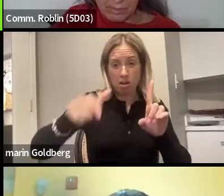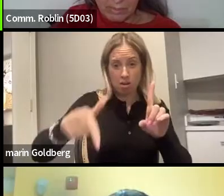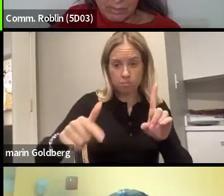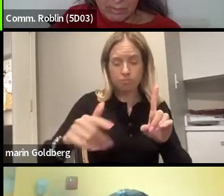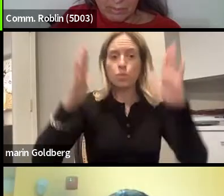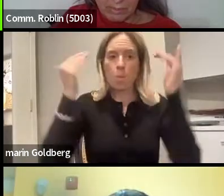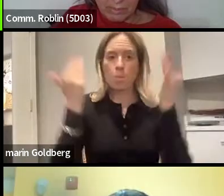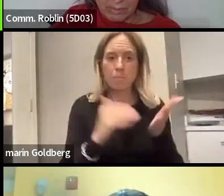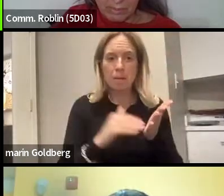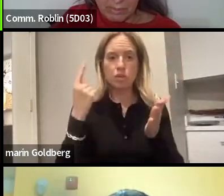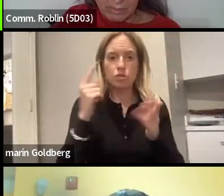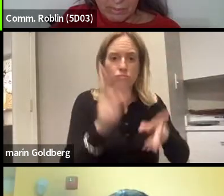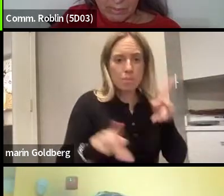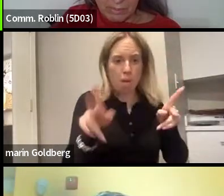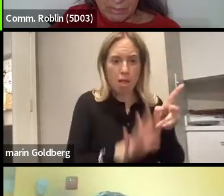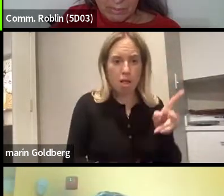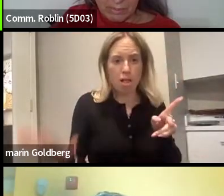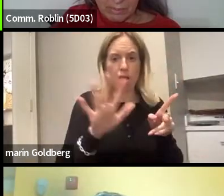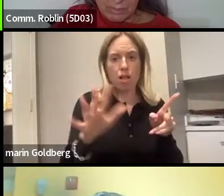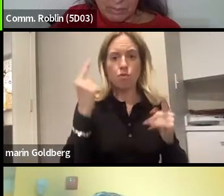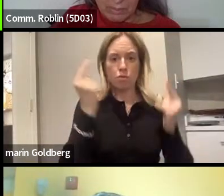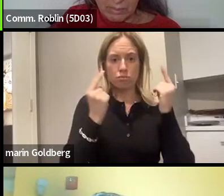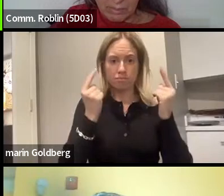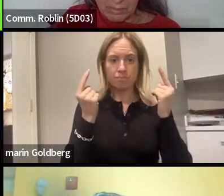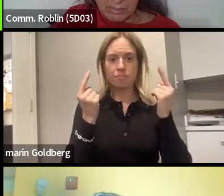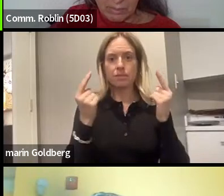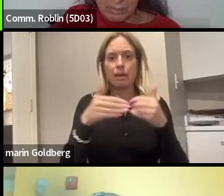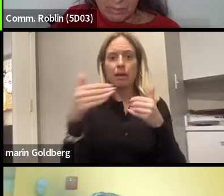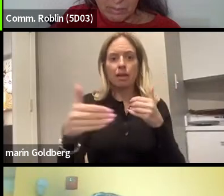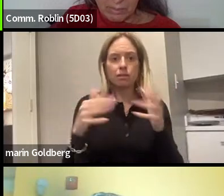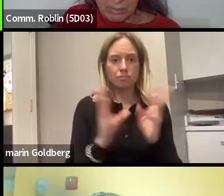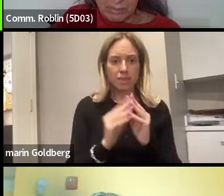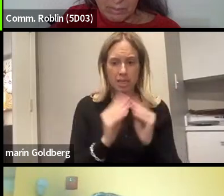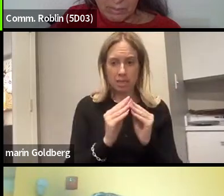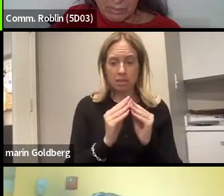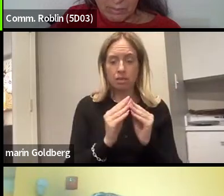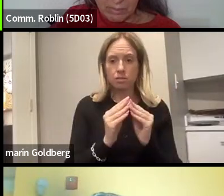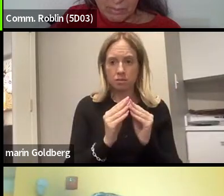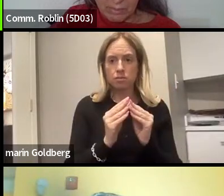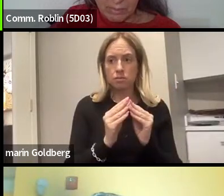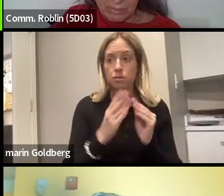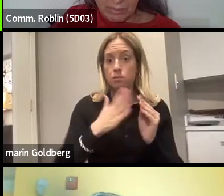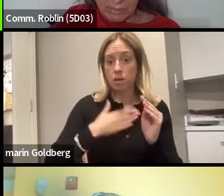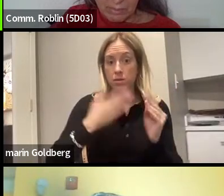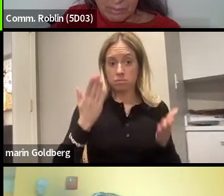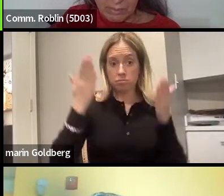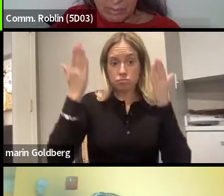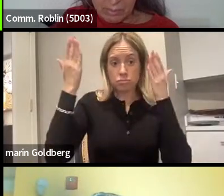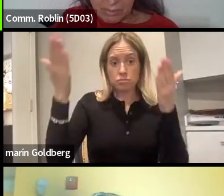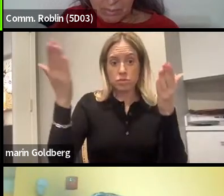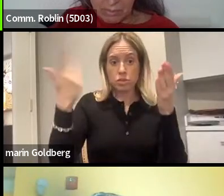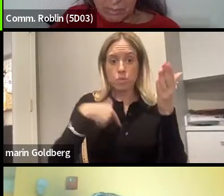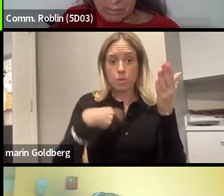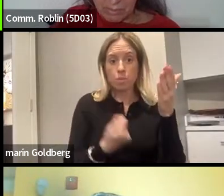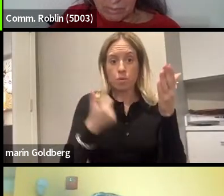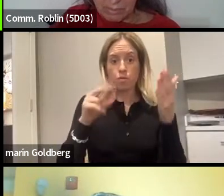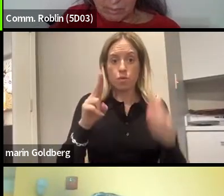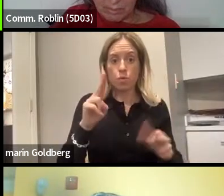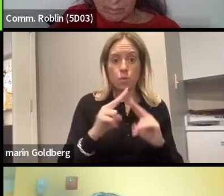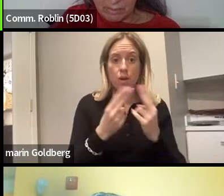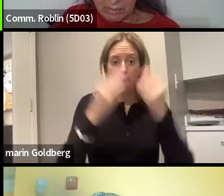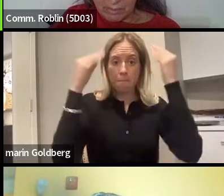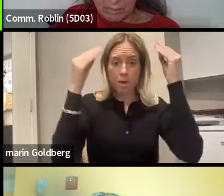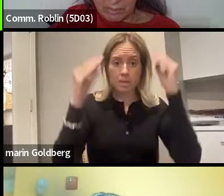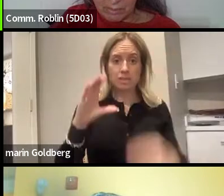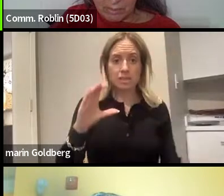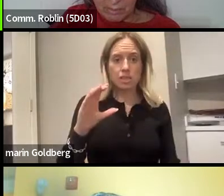public for consideration at the next meeting. I move that we remove Union Market Parcel C2 PUD